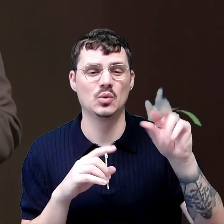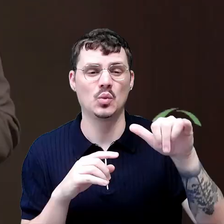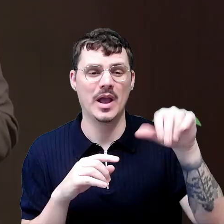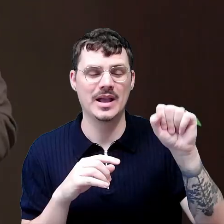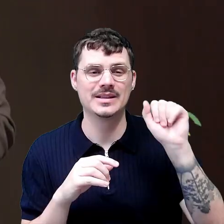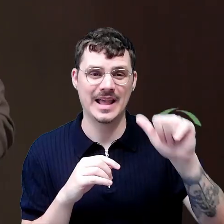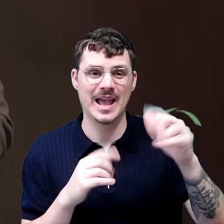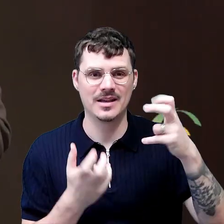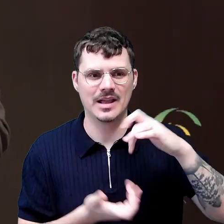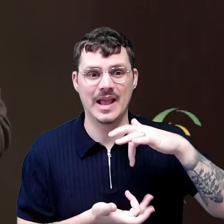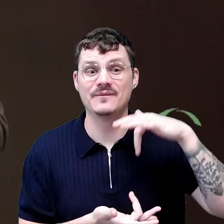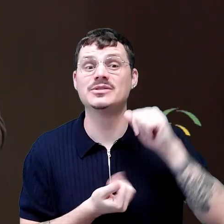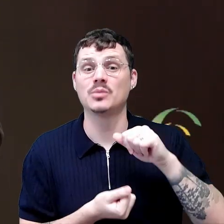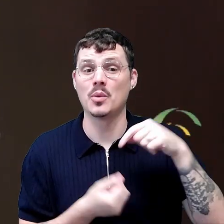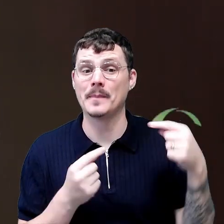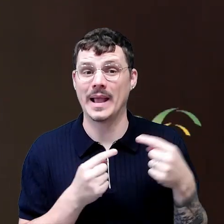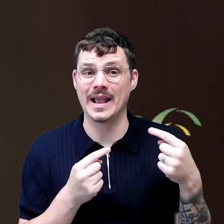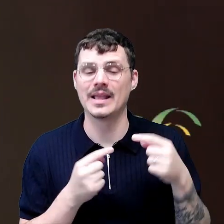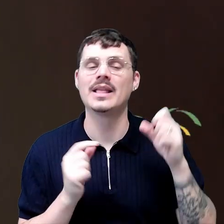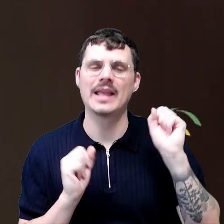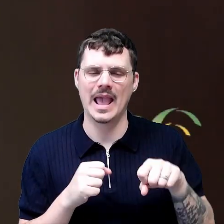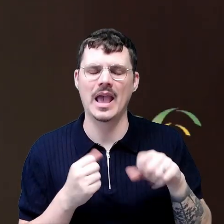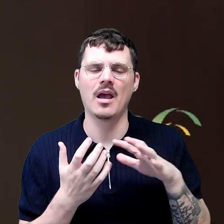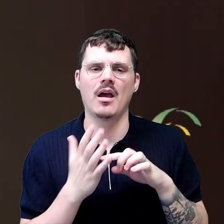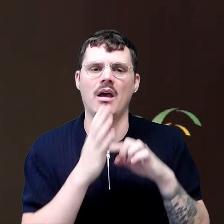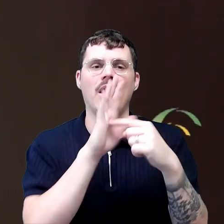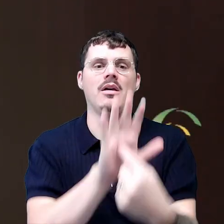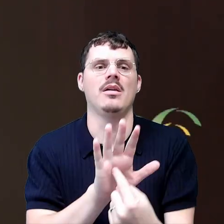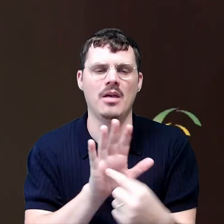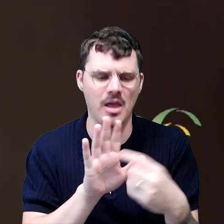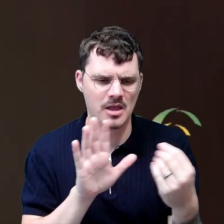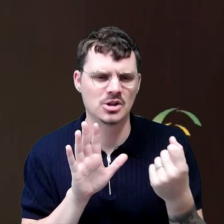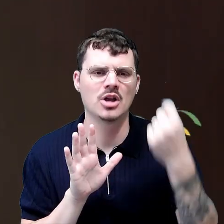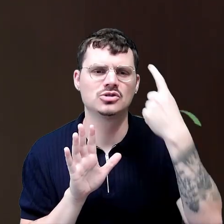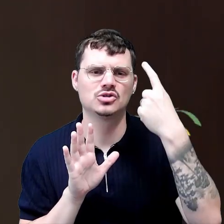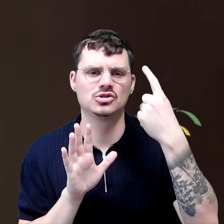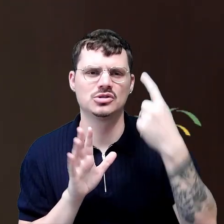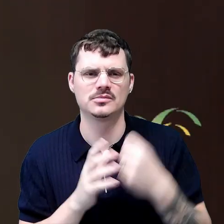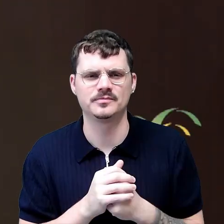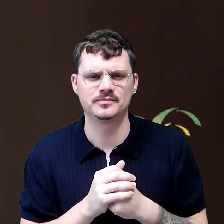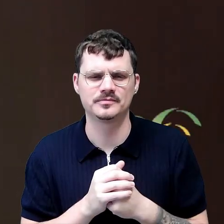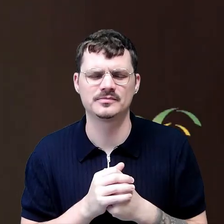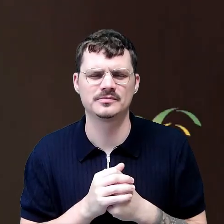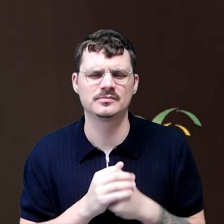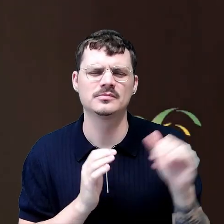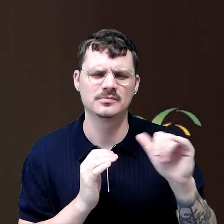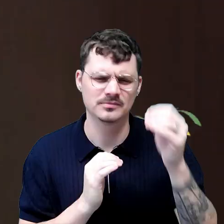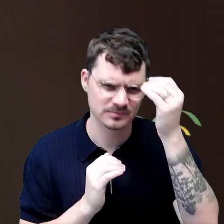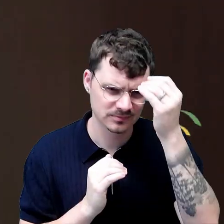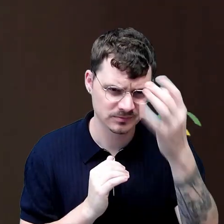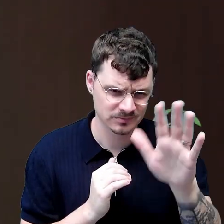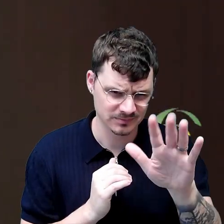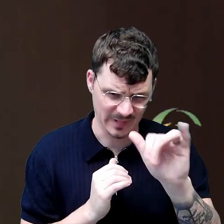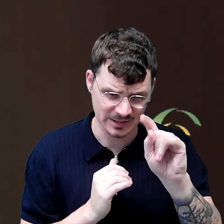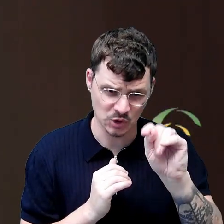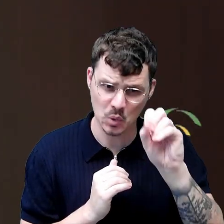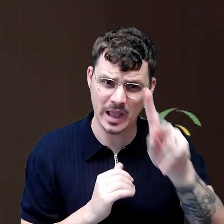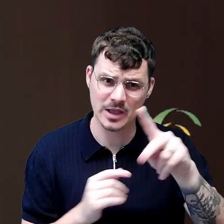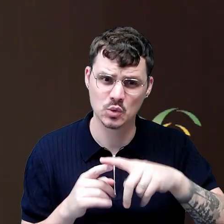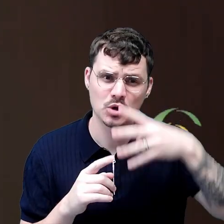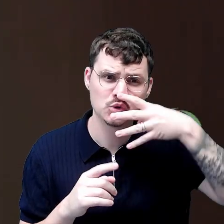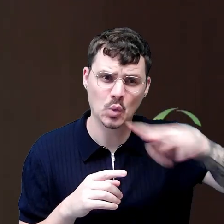invisible pain can be brought to awareness and understood. By the way, is it okay to just ignore